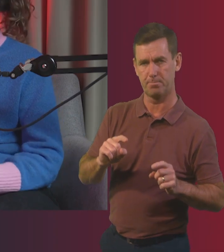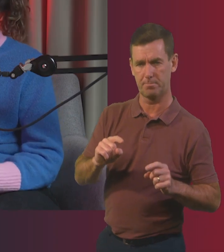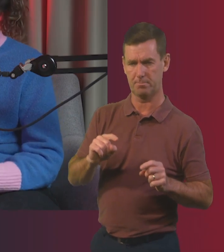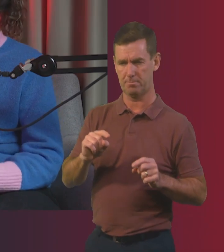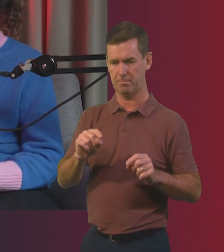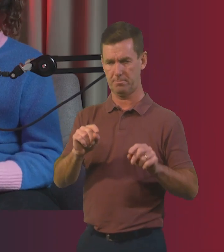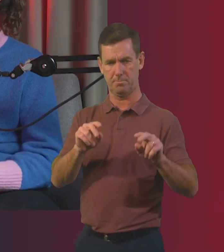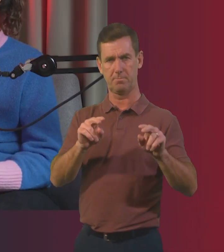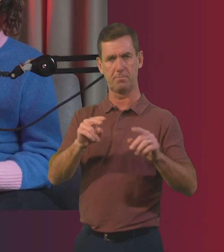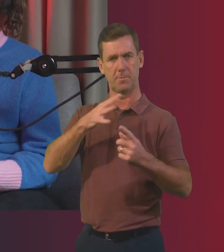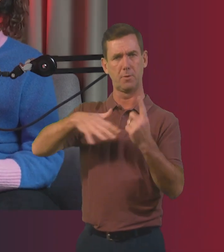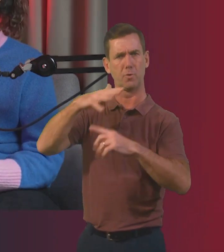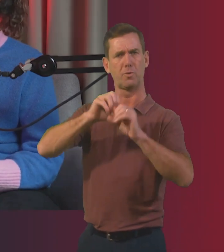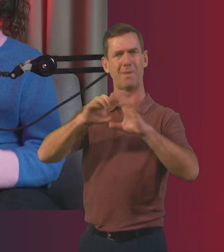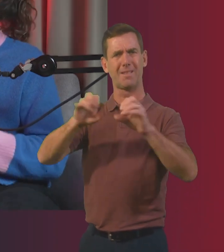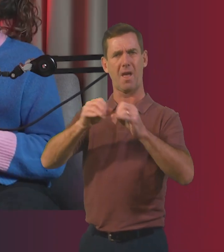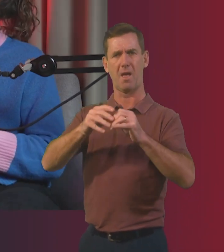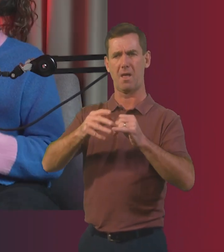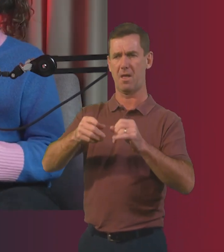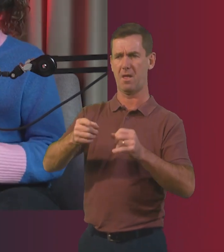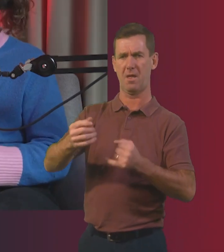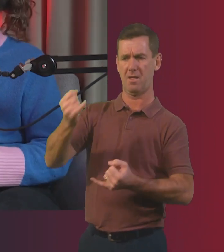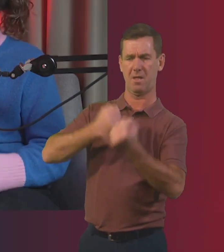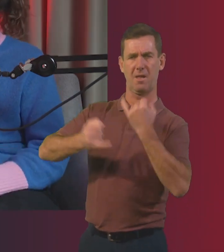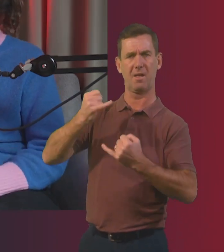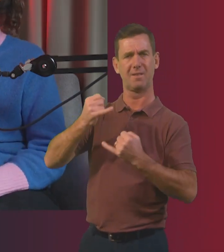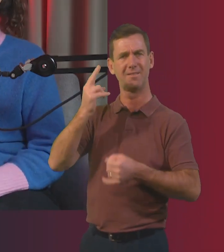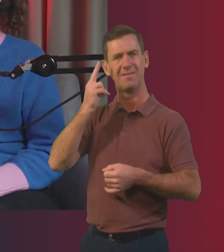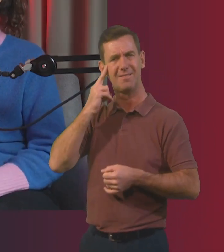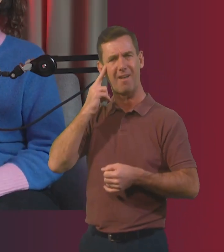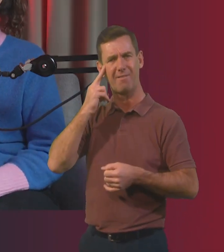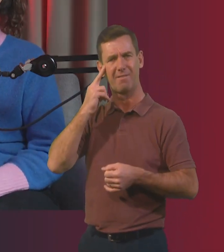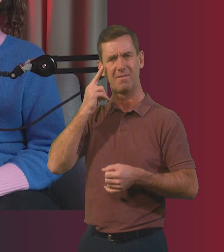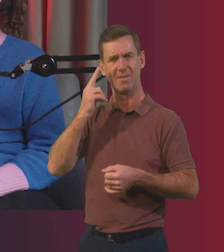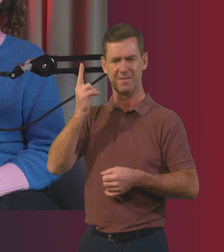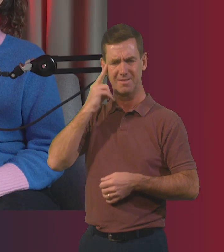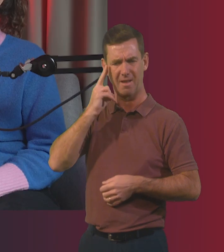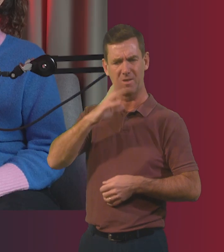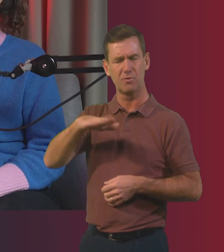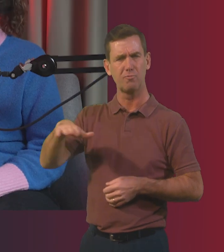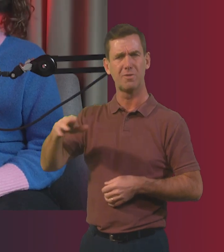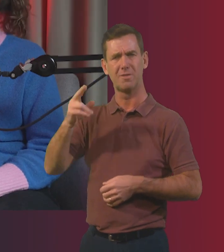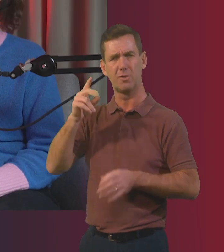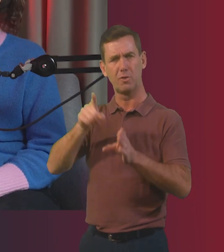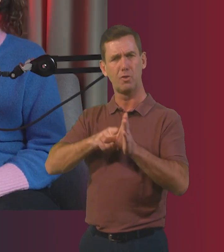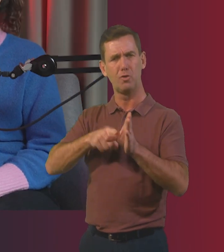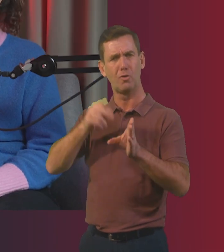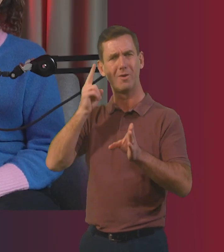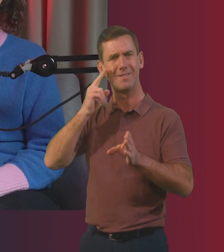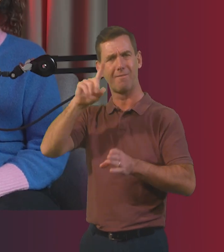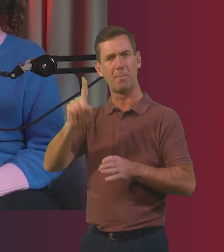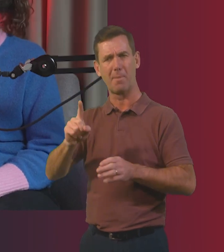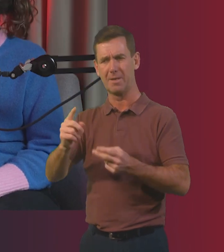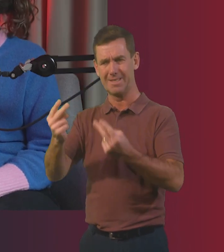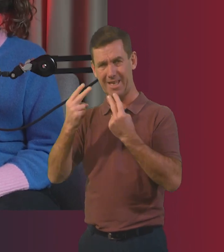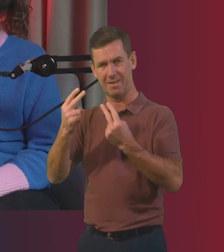about my deafness and thinking about deaf children and young people potentially seeing those things. And that scared me because